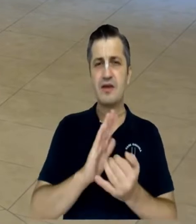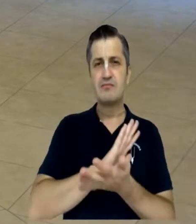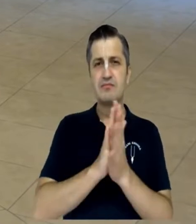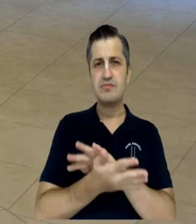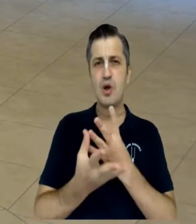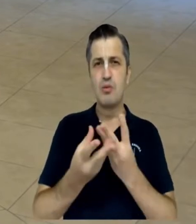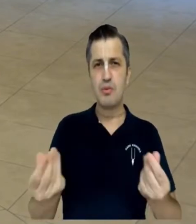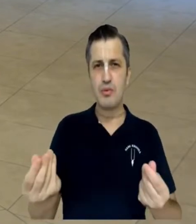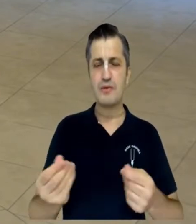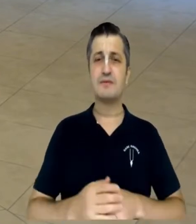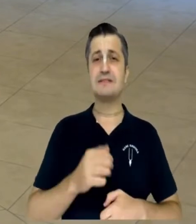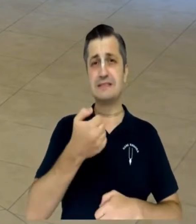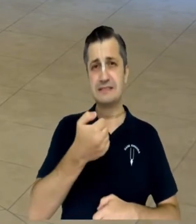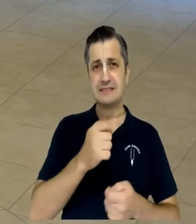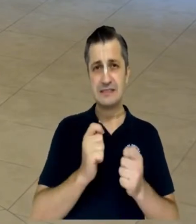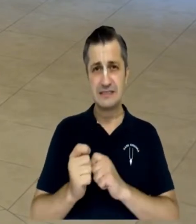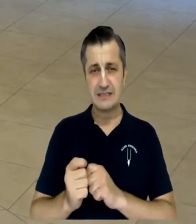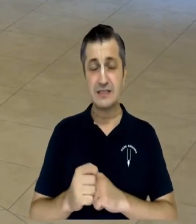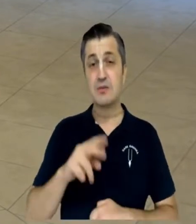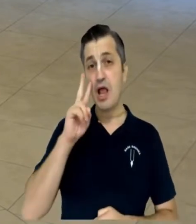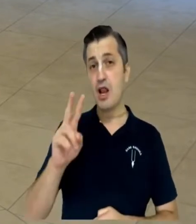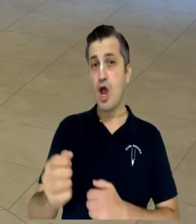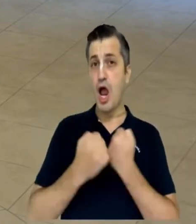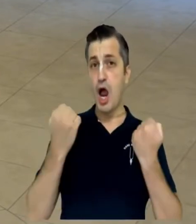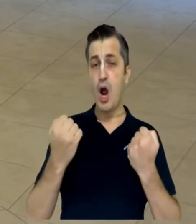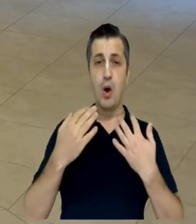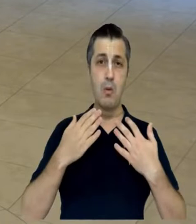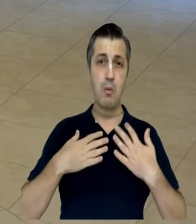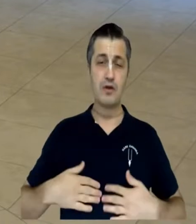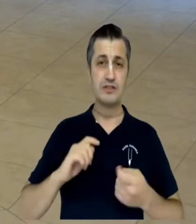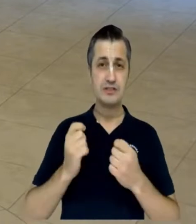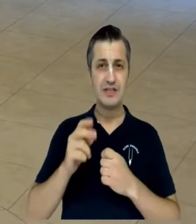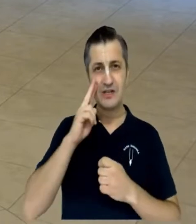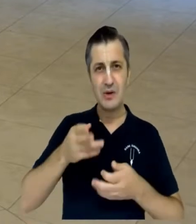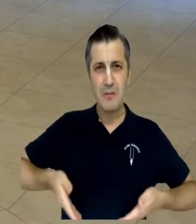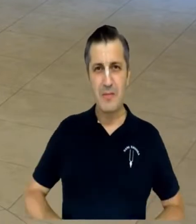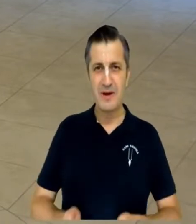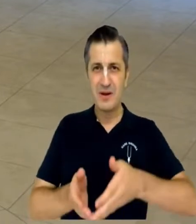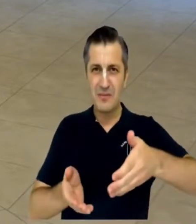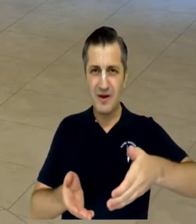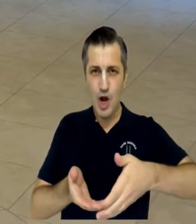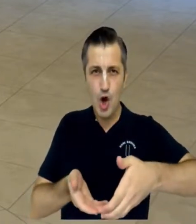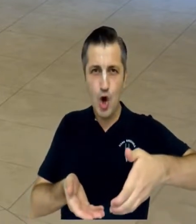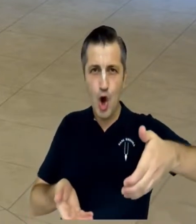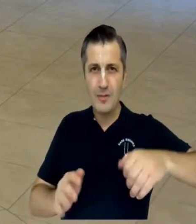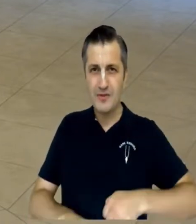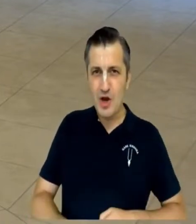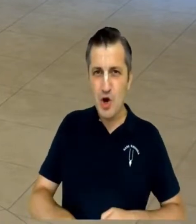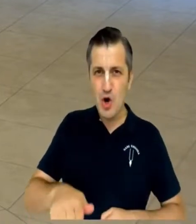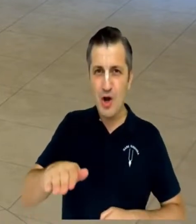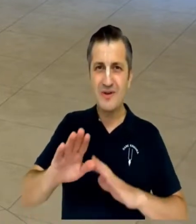can see it like our body is constantly changing, like from when we're a small kid all the way up to when we're grown-ups. And we also